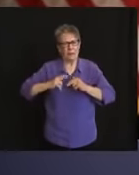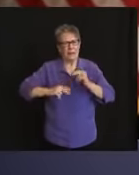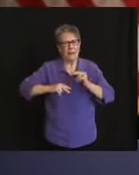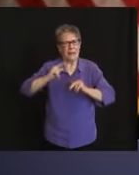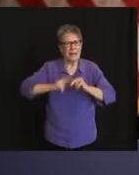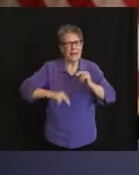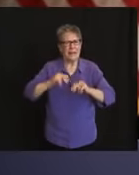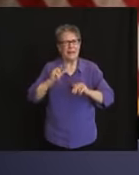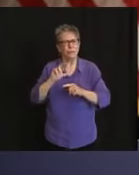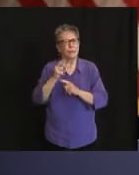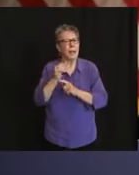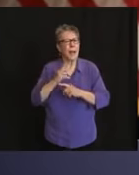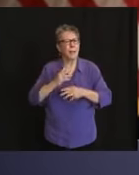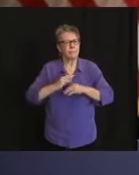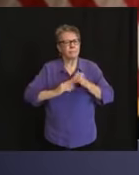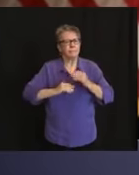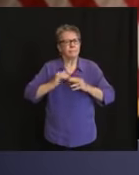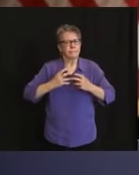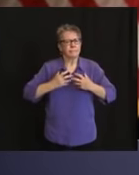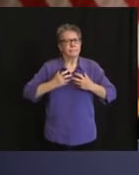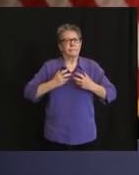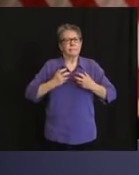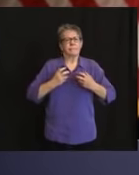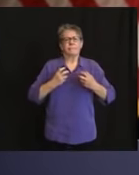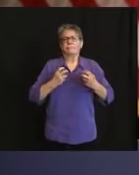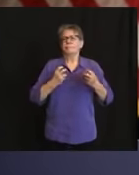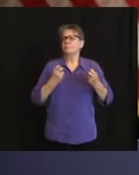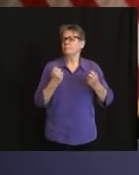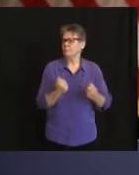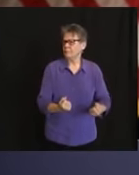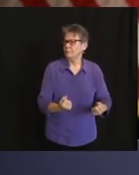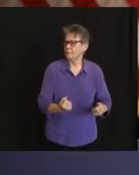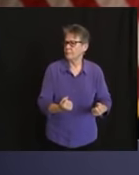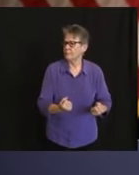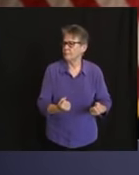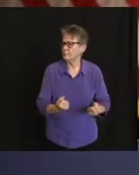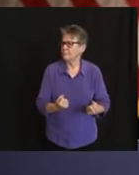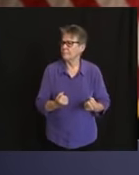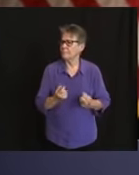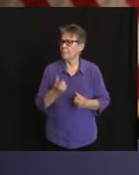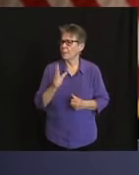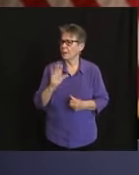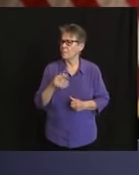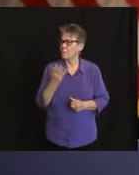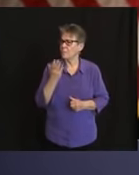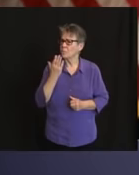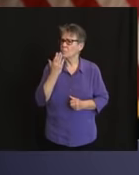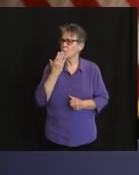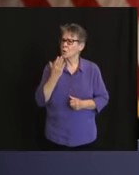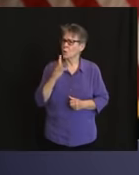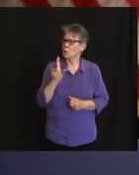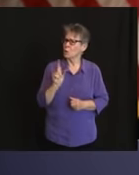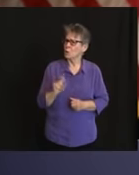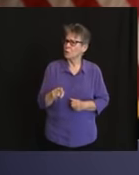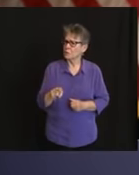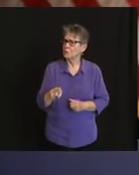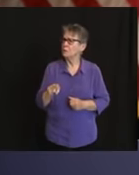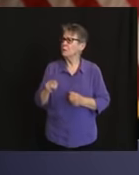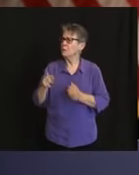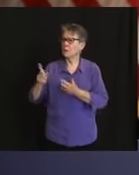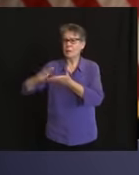out scot-free, skipping out of the hospital, right? You've been nicked up here. Thank you. Hey, ma'am. Hi, Stephanie Fonan from